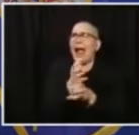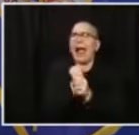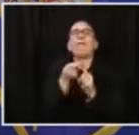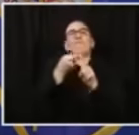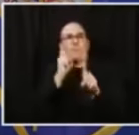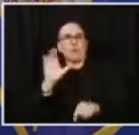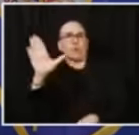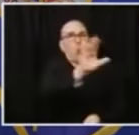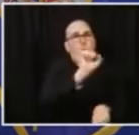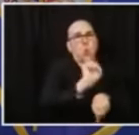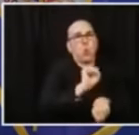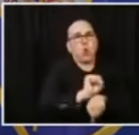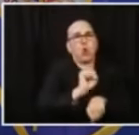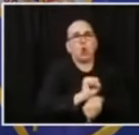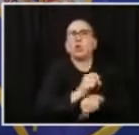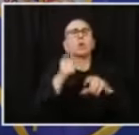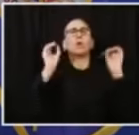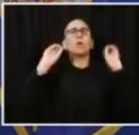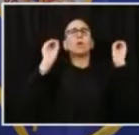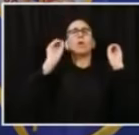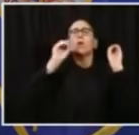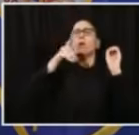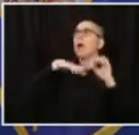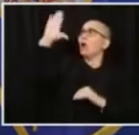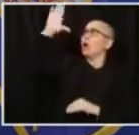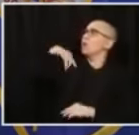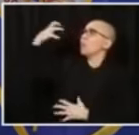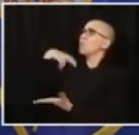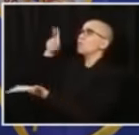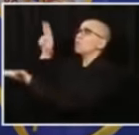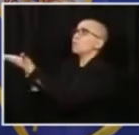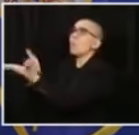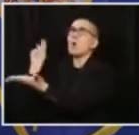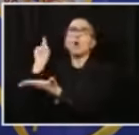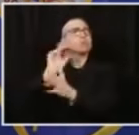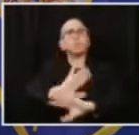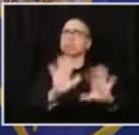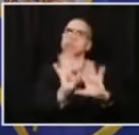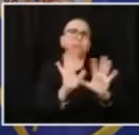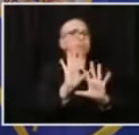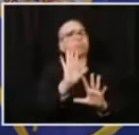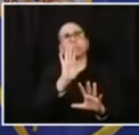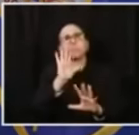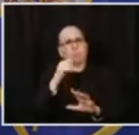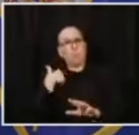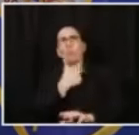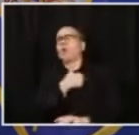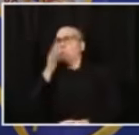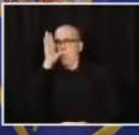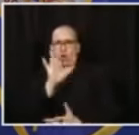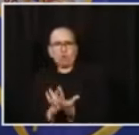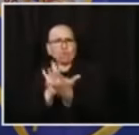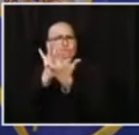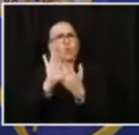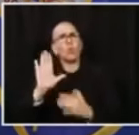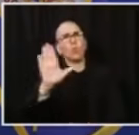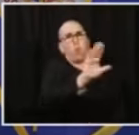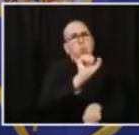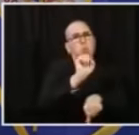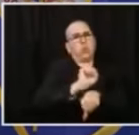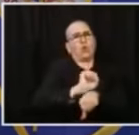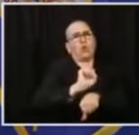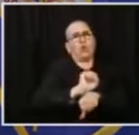to sign up to get vaccinated. They will be reached out to by their employer. In later phases, however, there will be